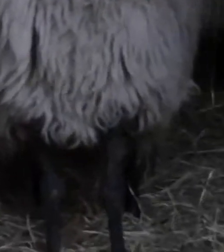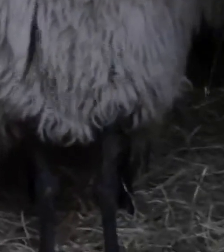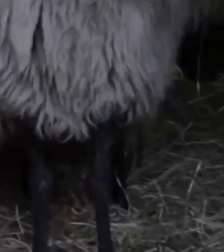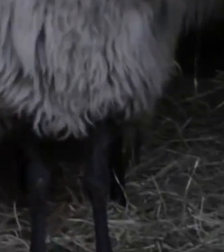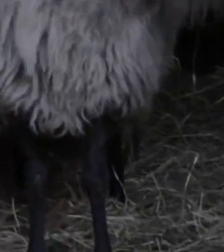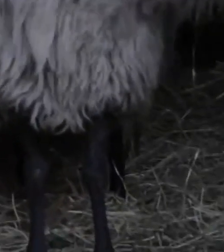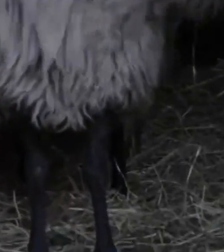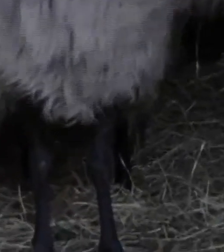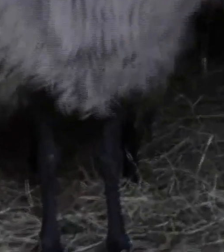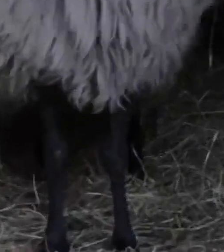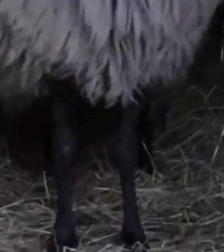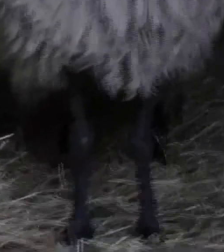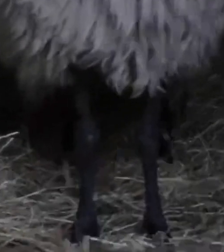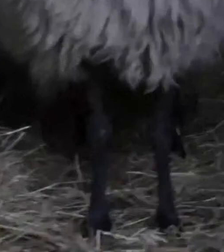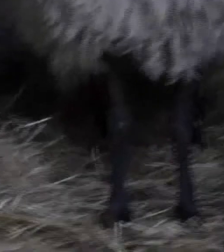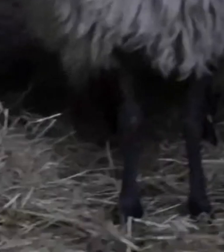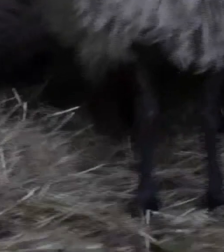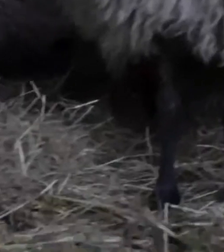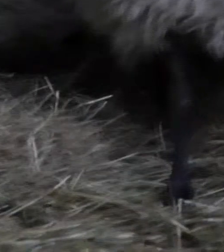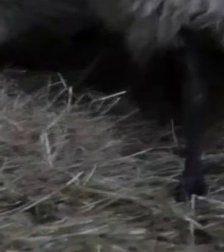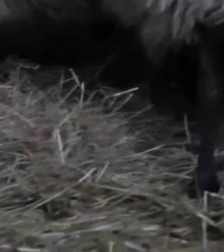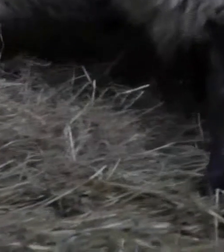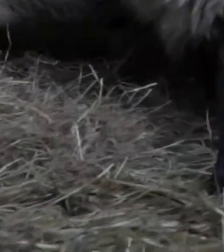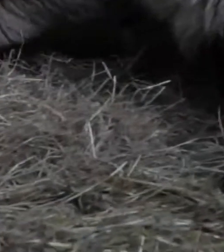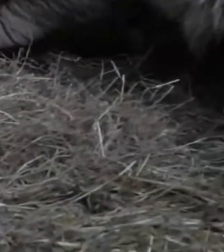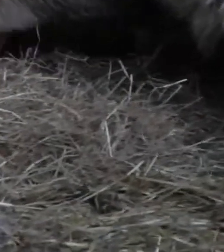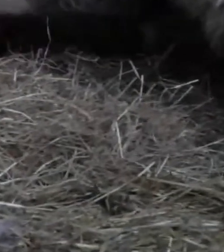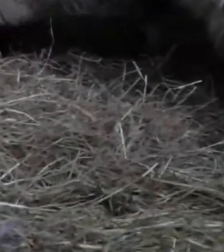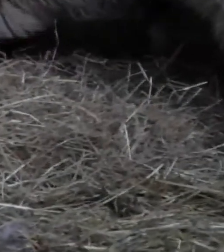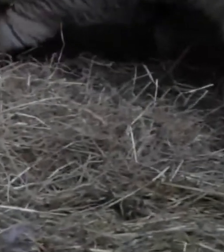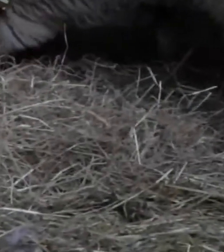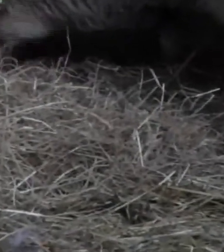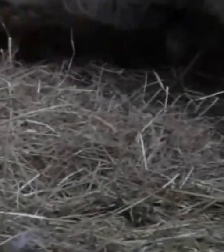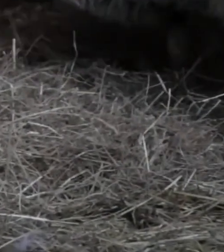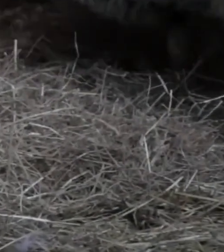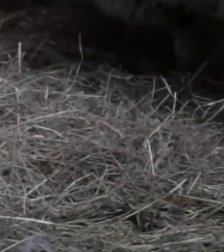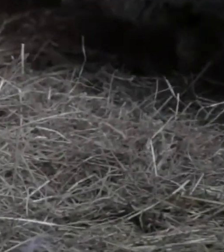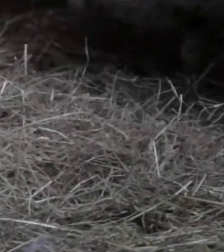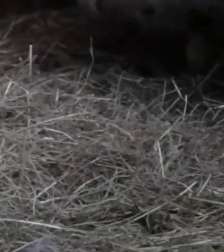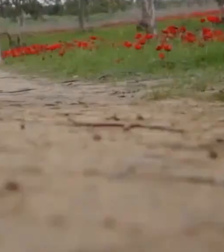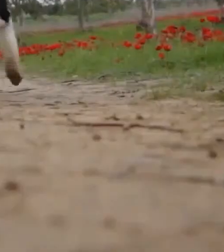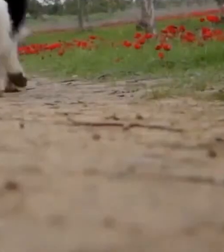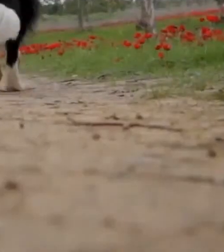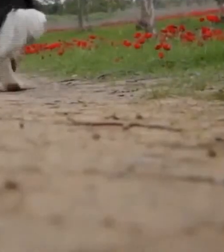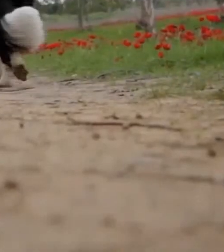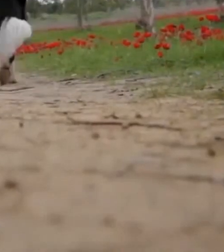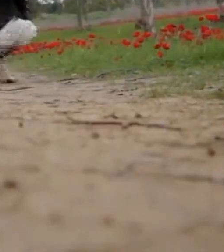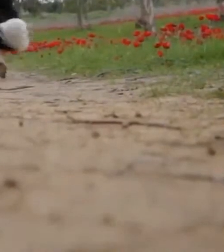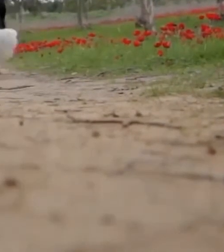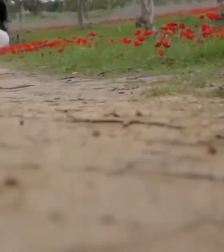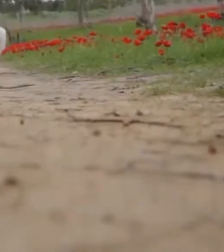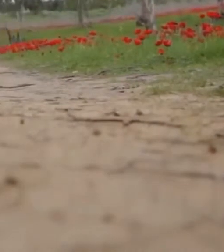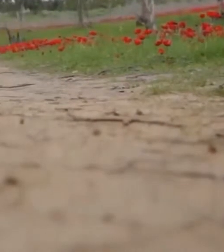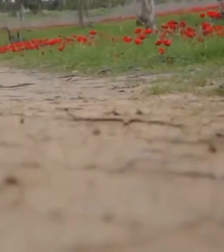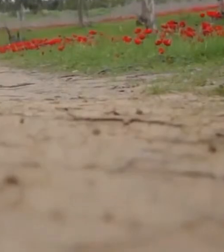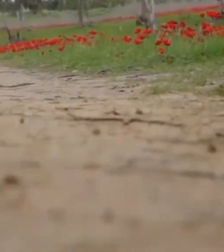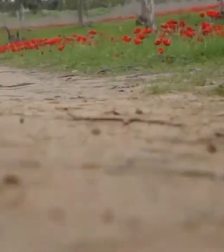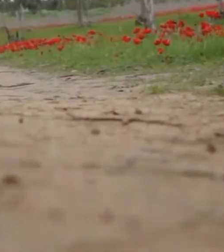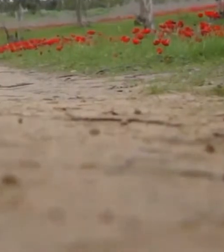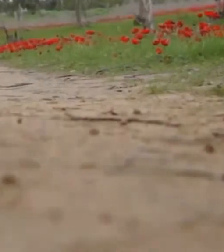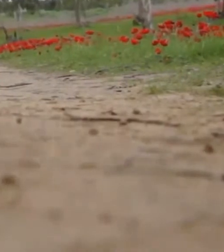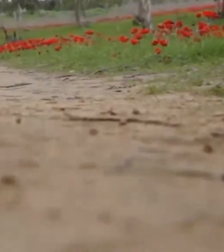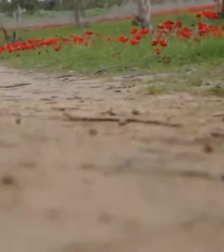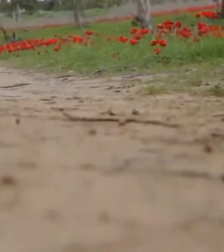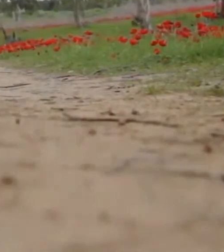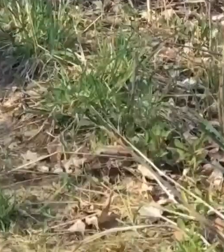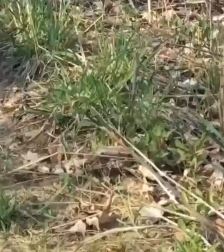loss of livestock is not only financially damaging, but is also incredibly distressing for the owners. When a dog is no longer under control, it can